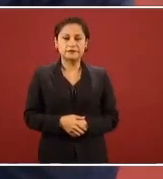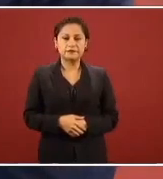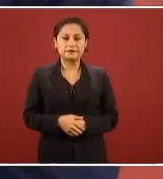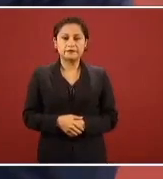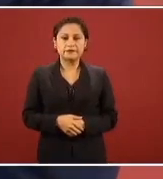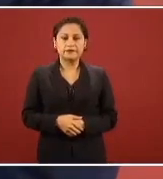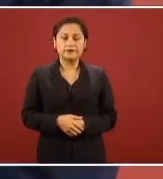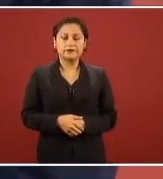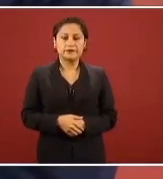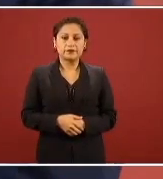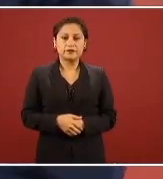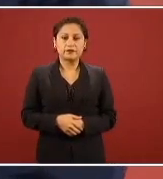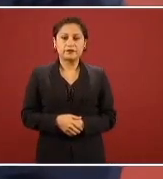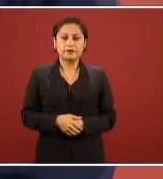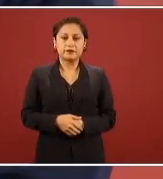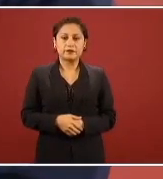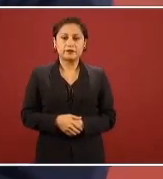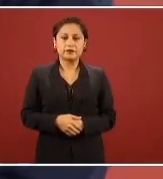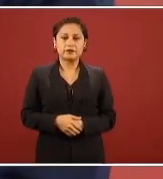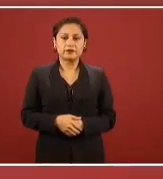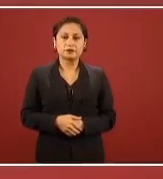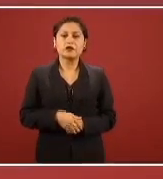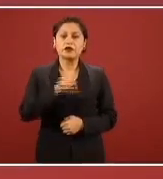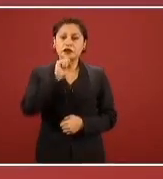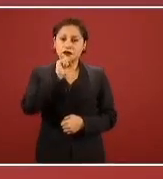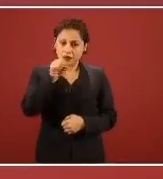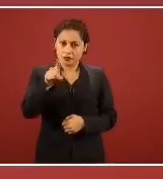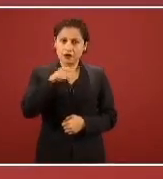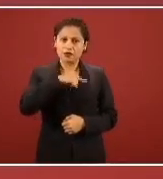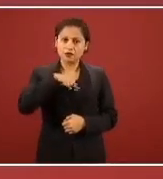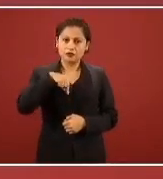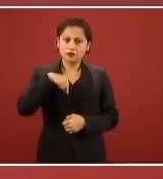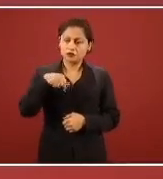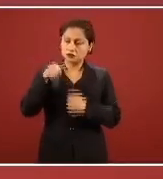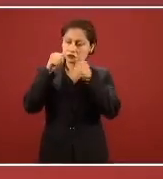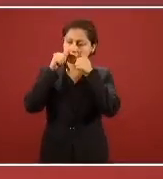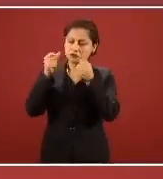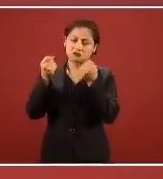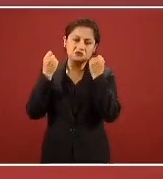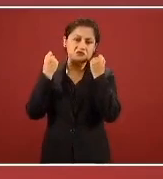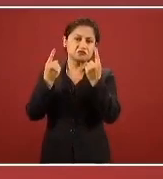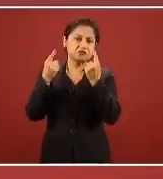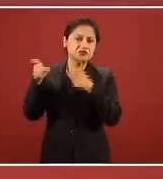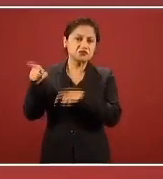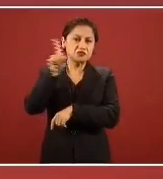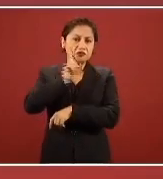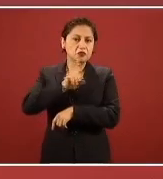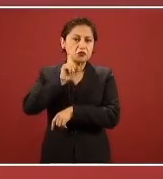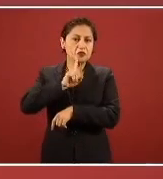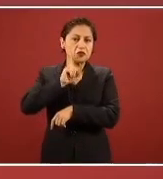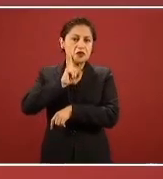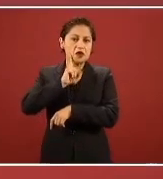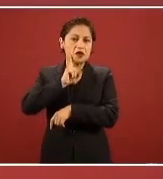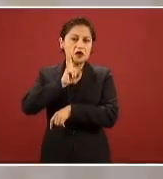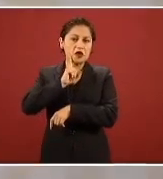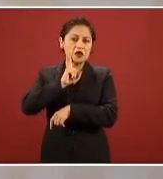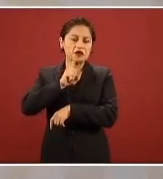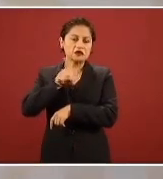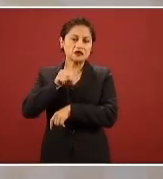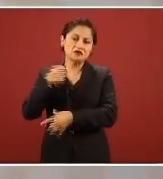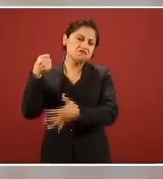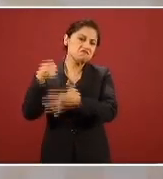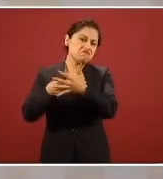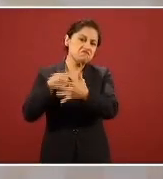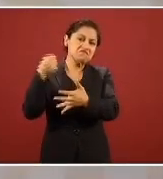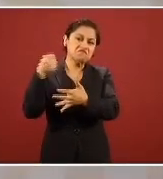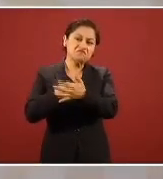Celebramos and we celebrate que las mujeres defiendan that women defend su derecho a la seguridad. Their